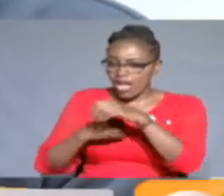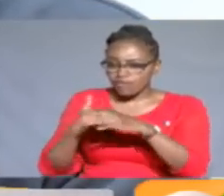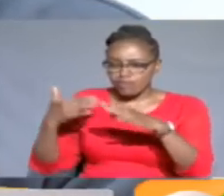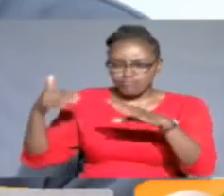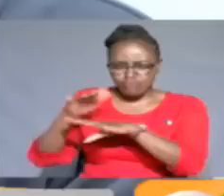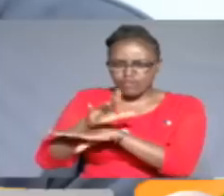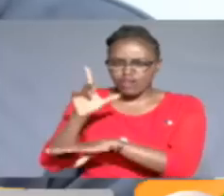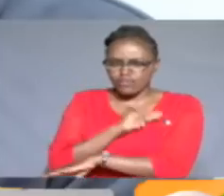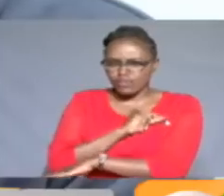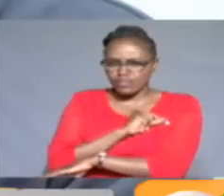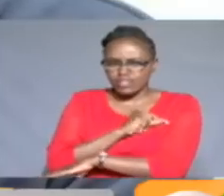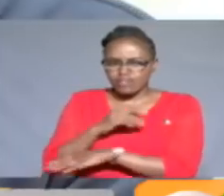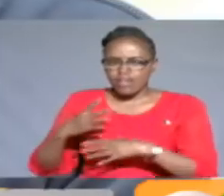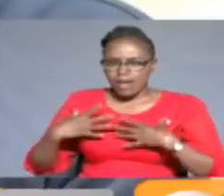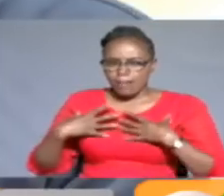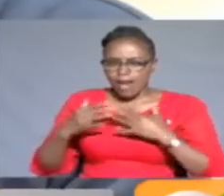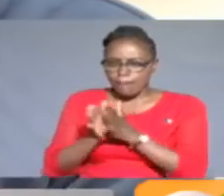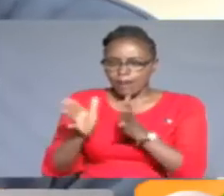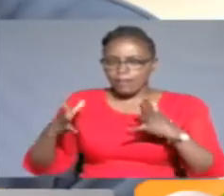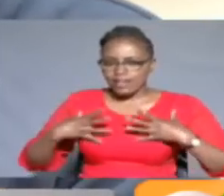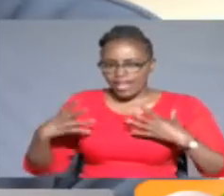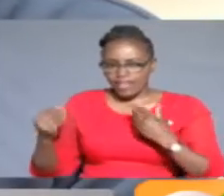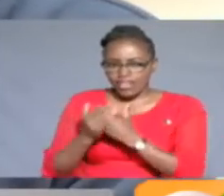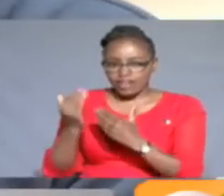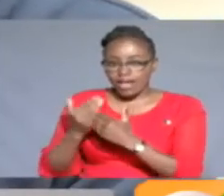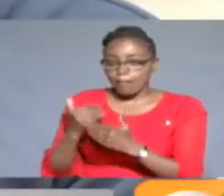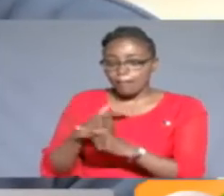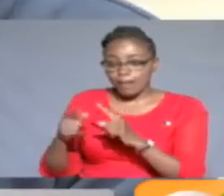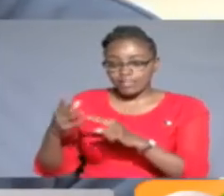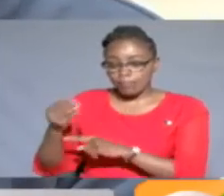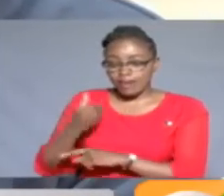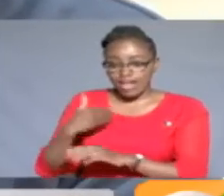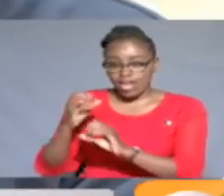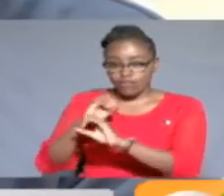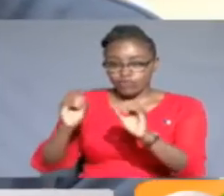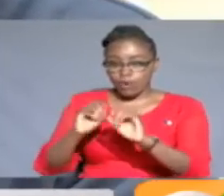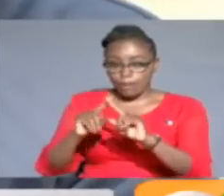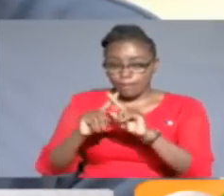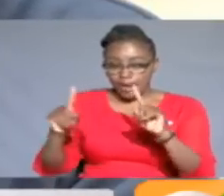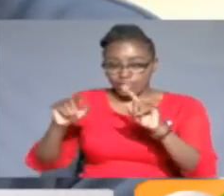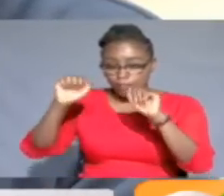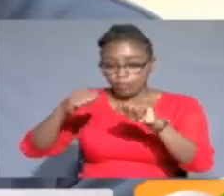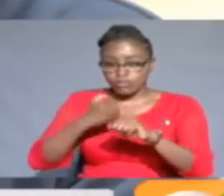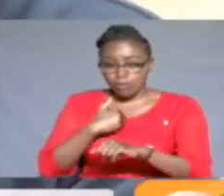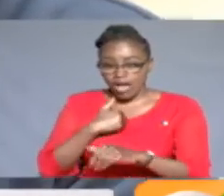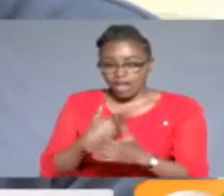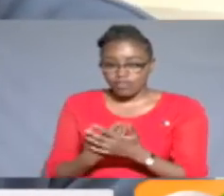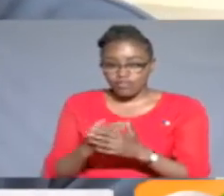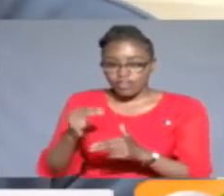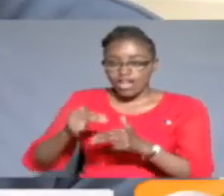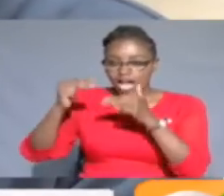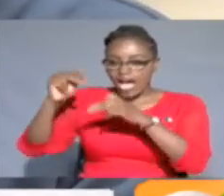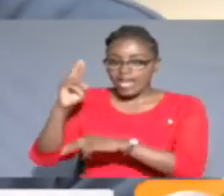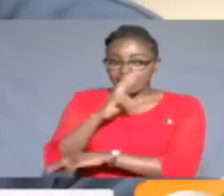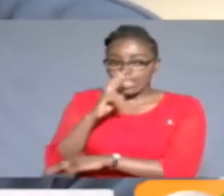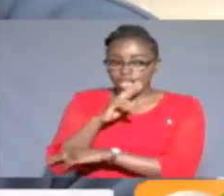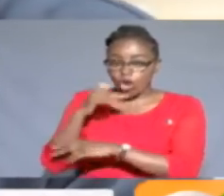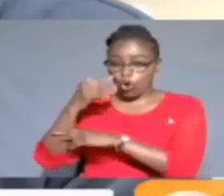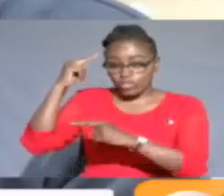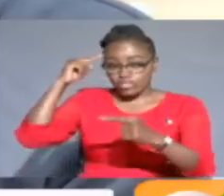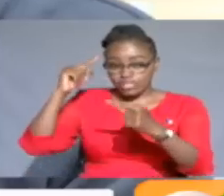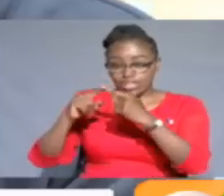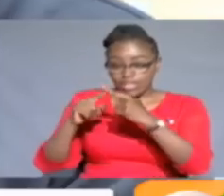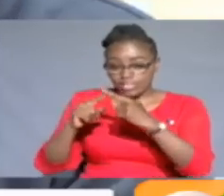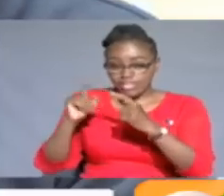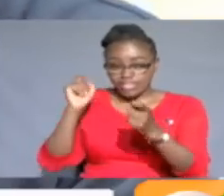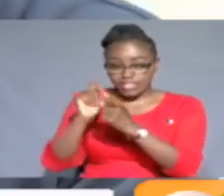system. Yeah. It can be done, but we don't have the money right now. Okay. But we can have what is called high risk or targeted